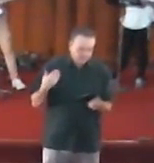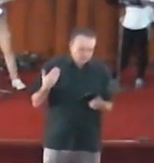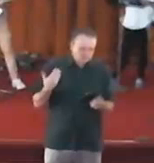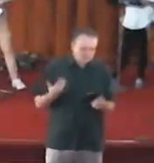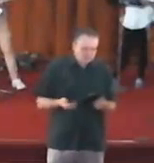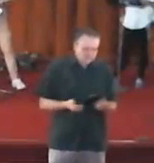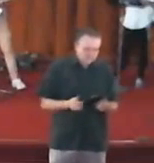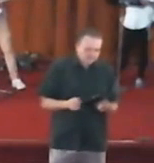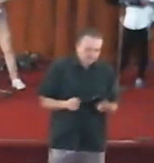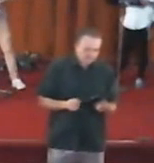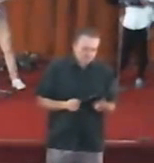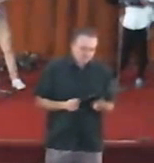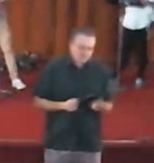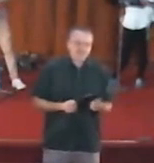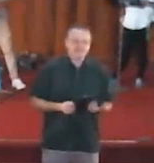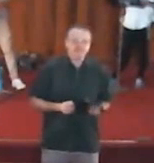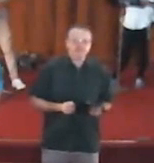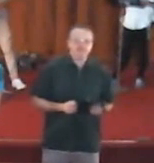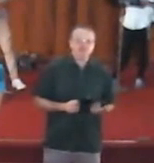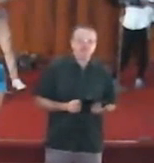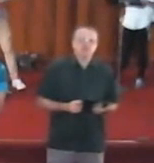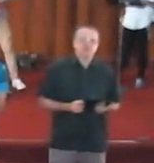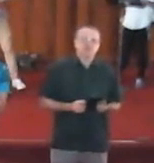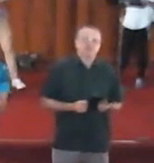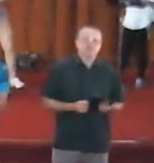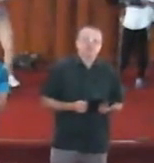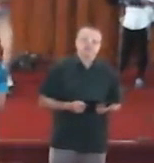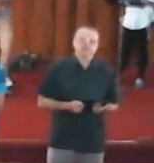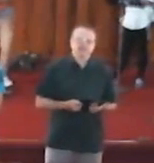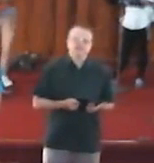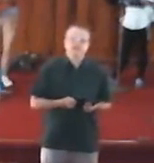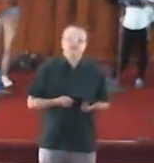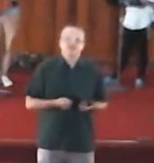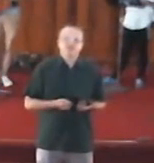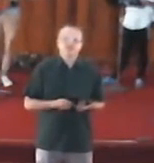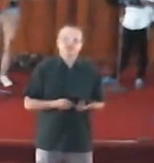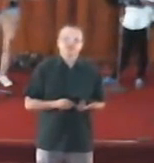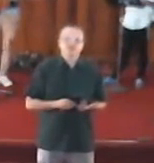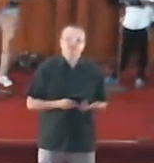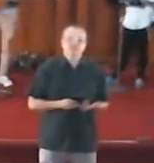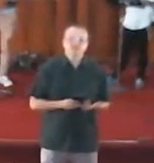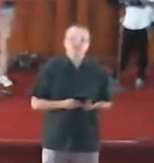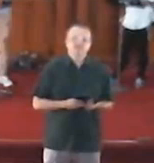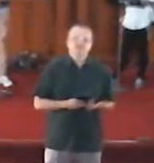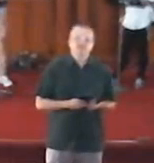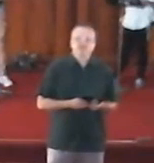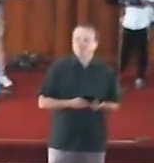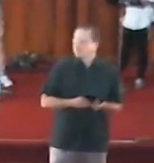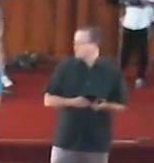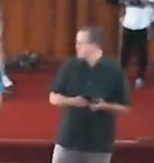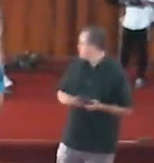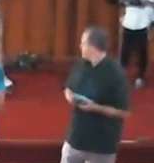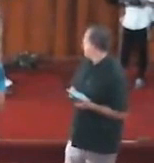que autentiques tus palabras con tu poder. Authenticate your words with your power.